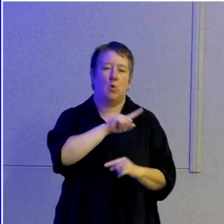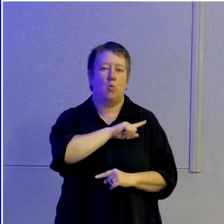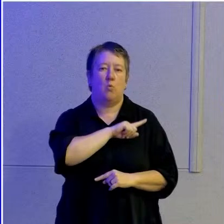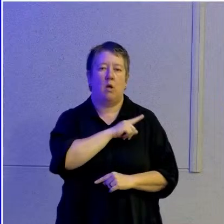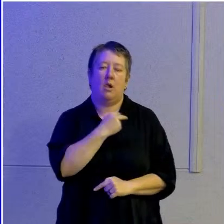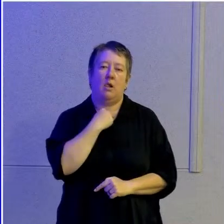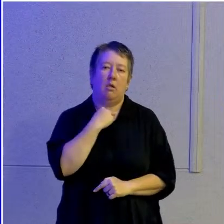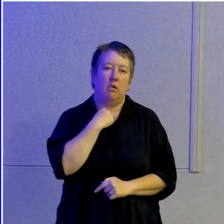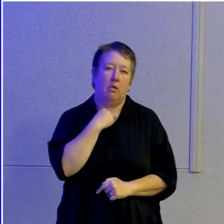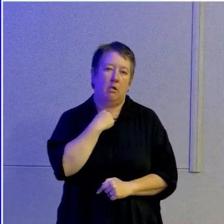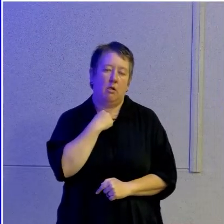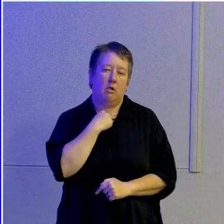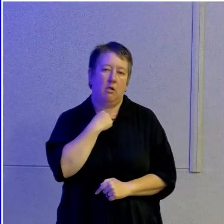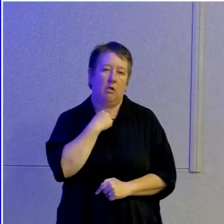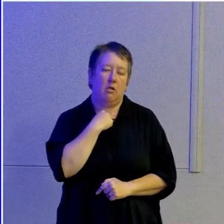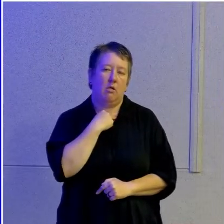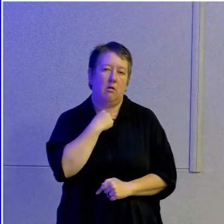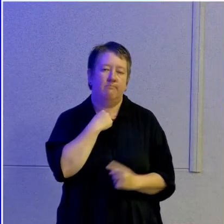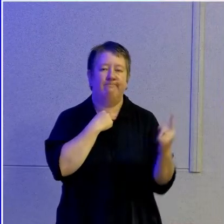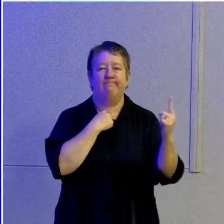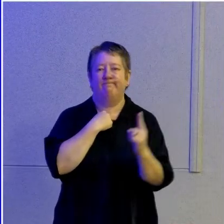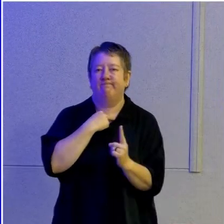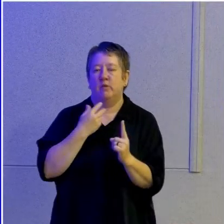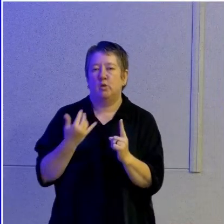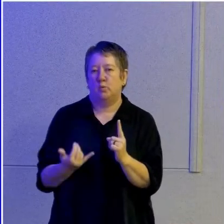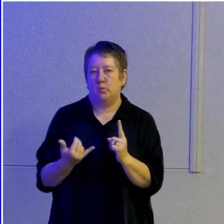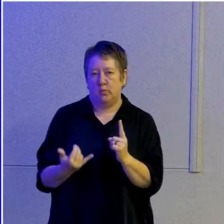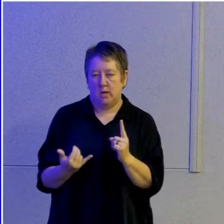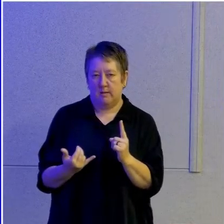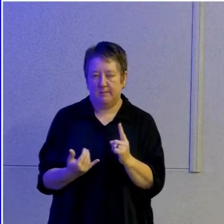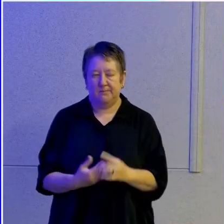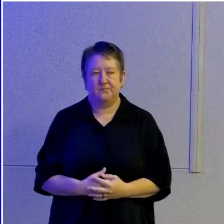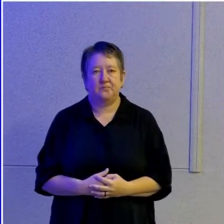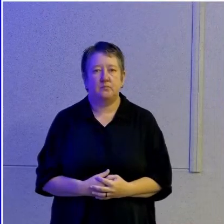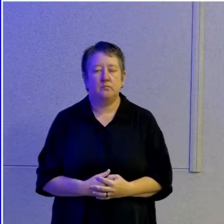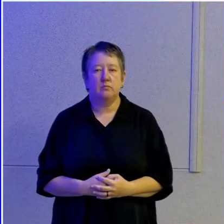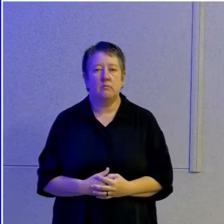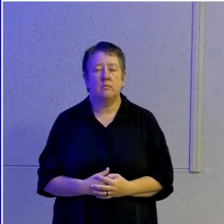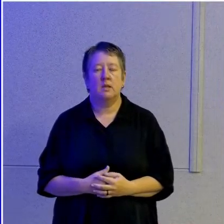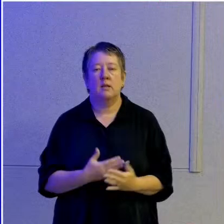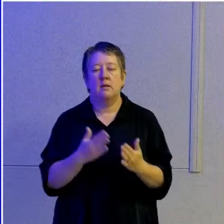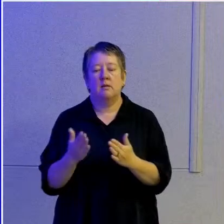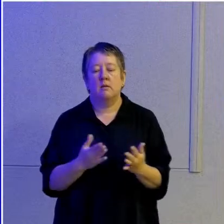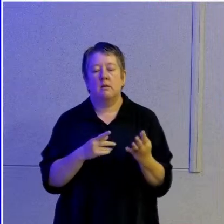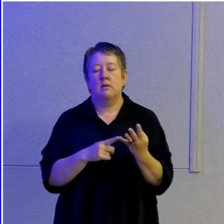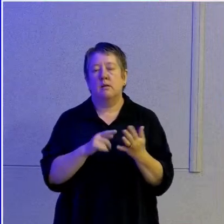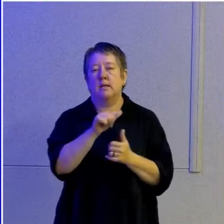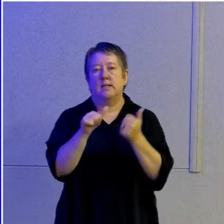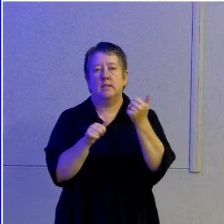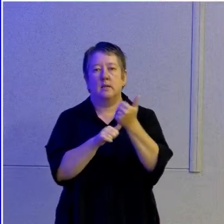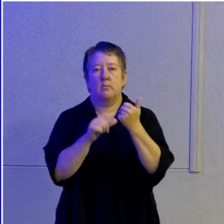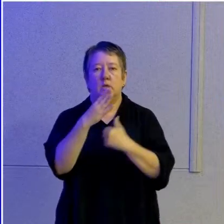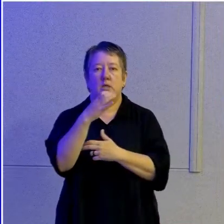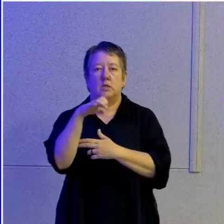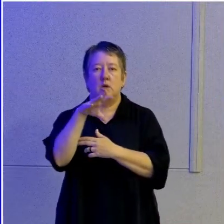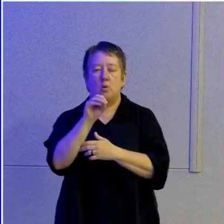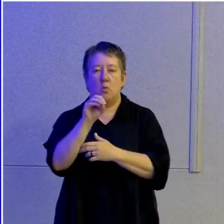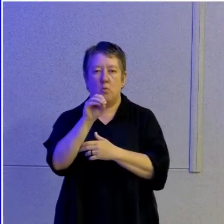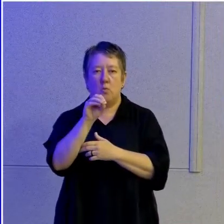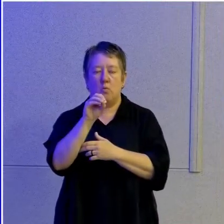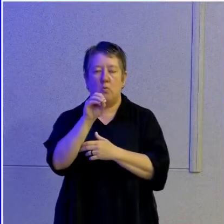to be with us in person. The Deputy CEO of